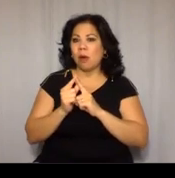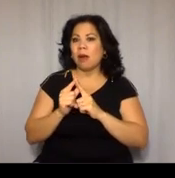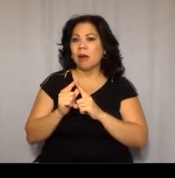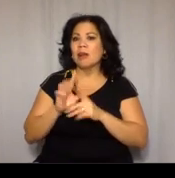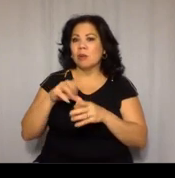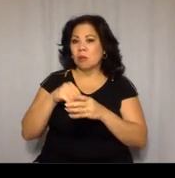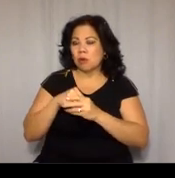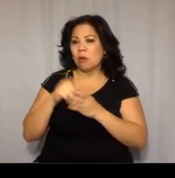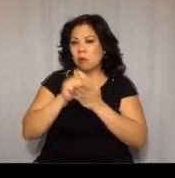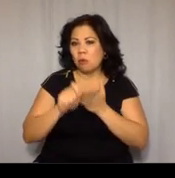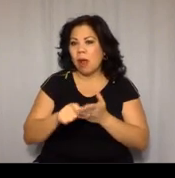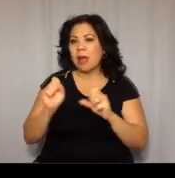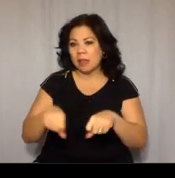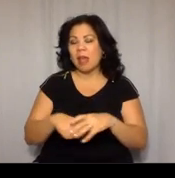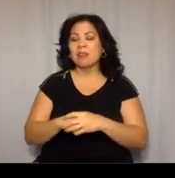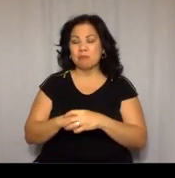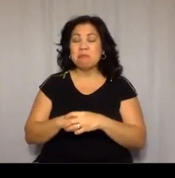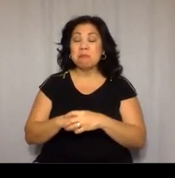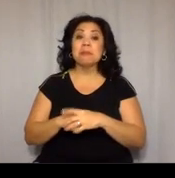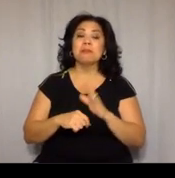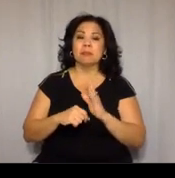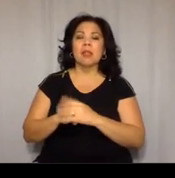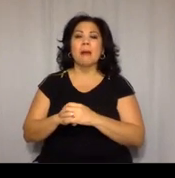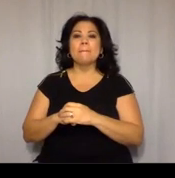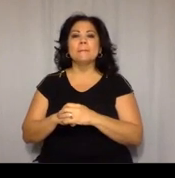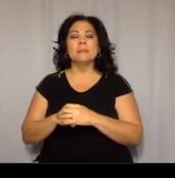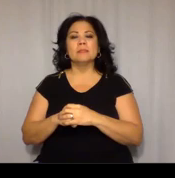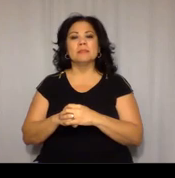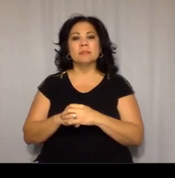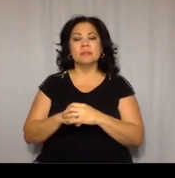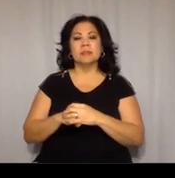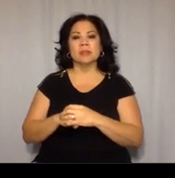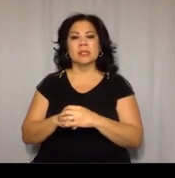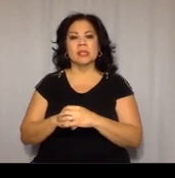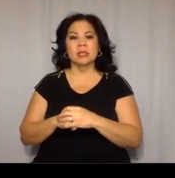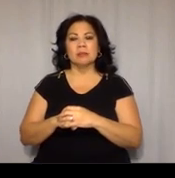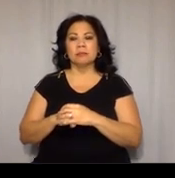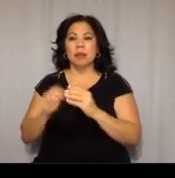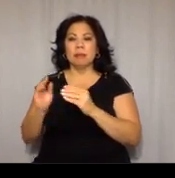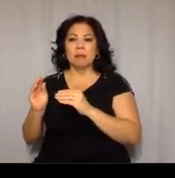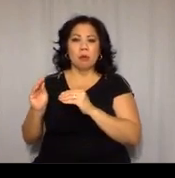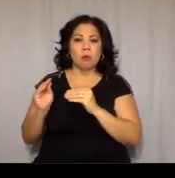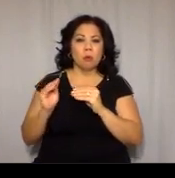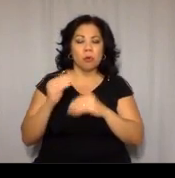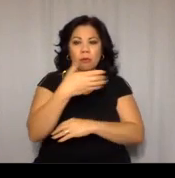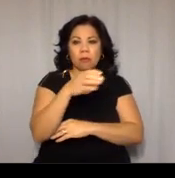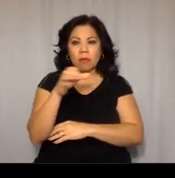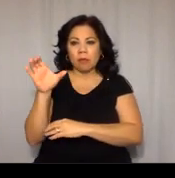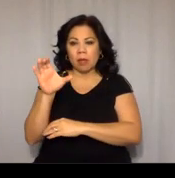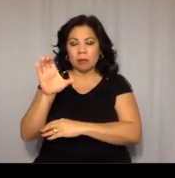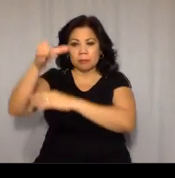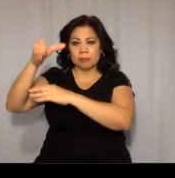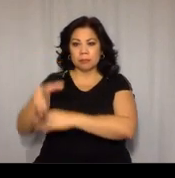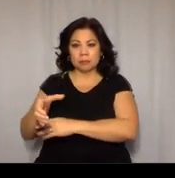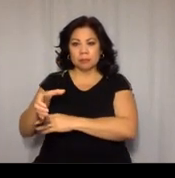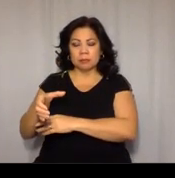can include your own words in this project. Okay, so I'm going to see if I can move over, set the camera